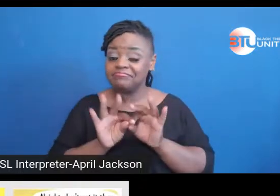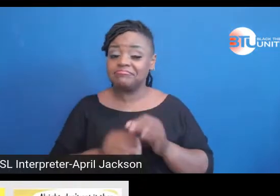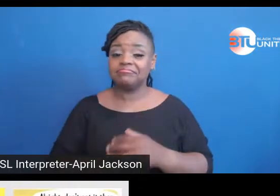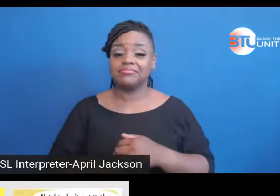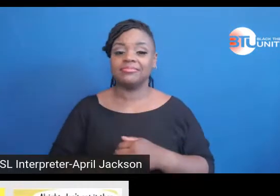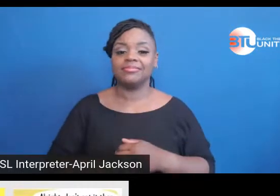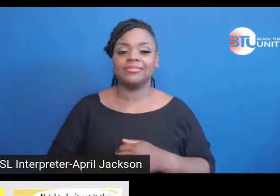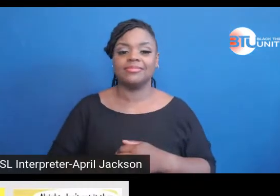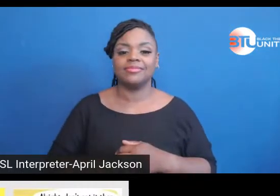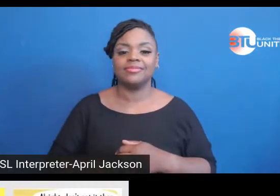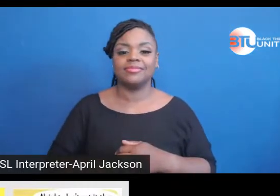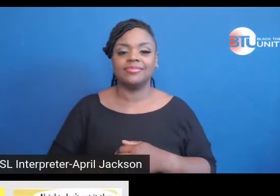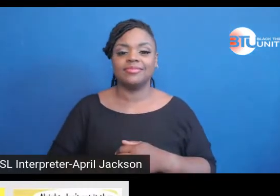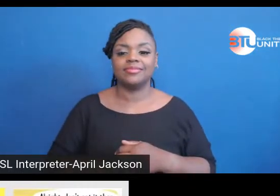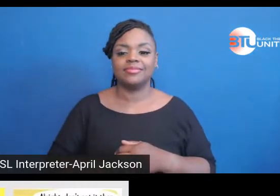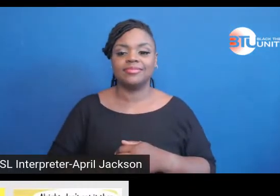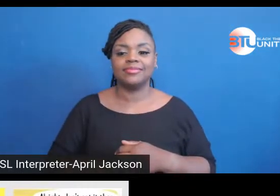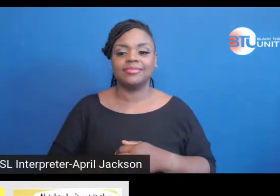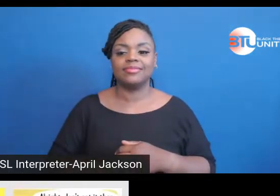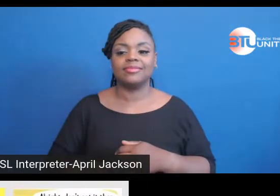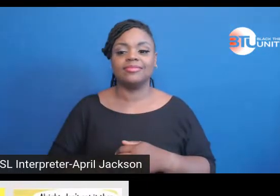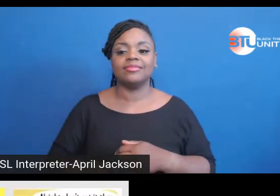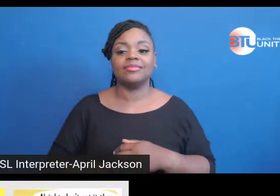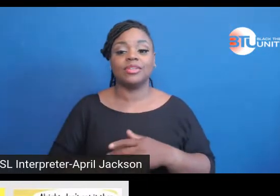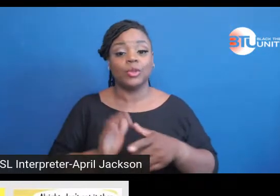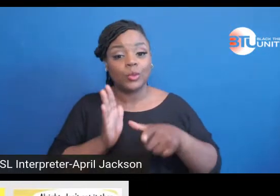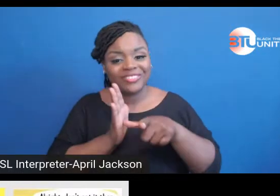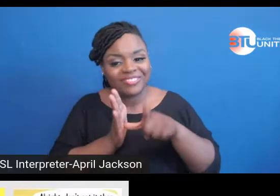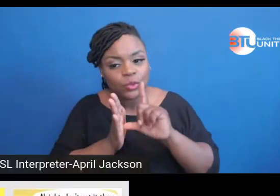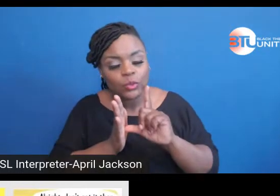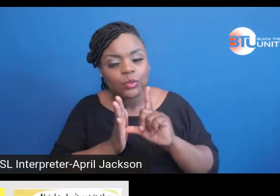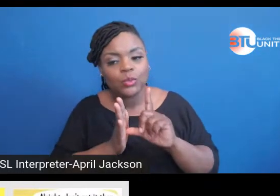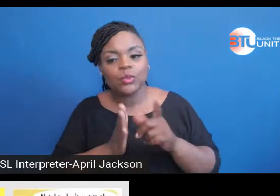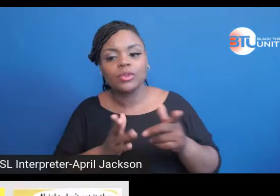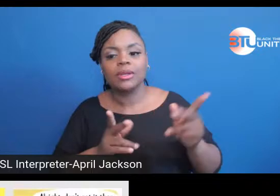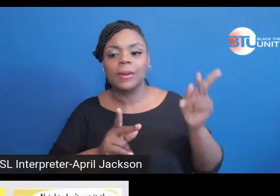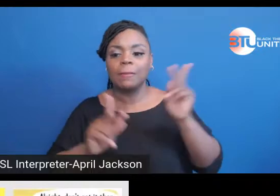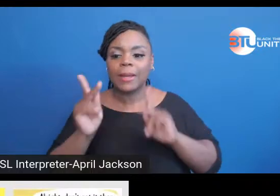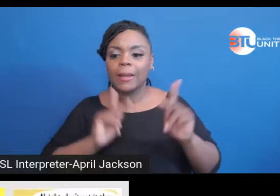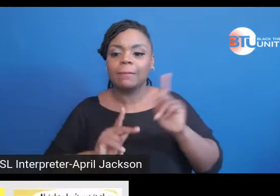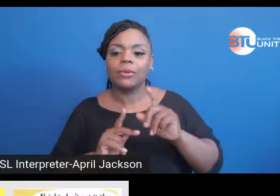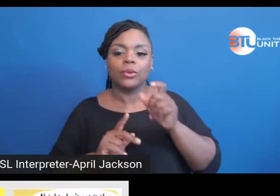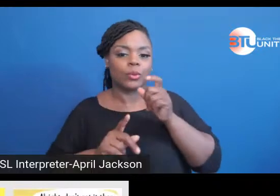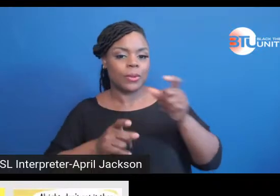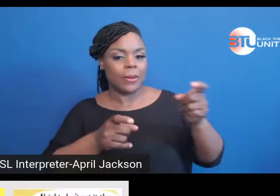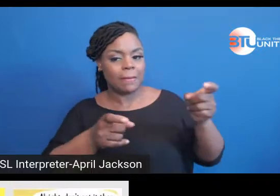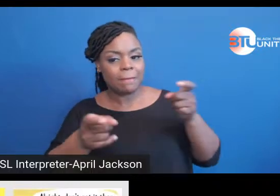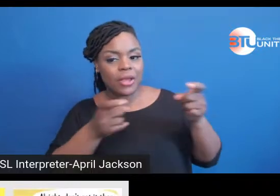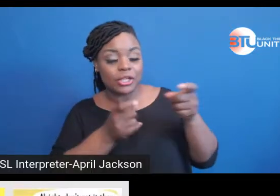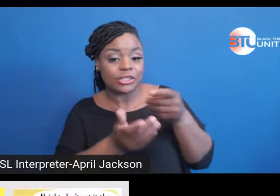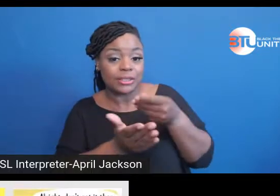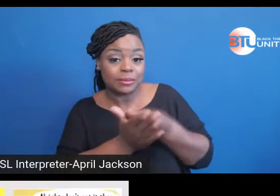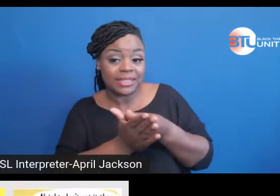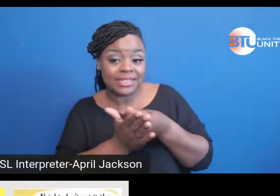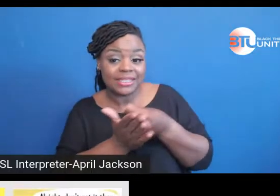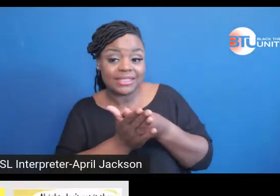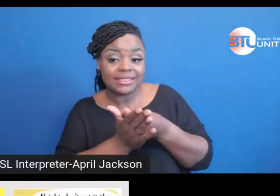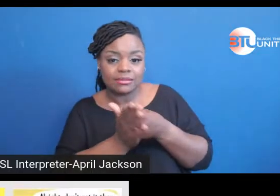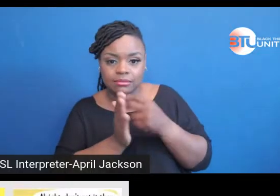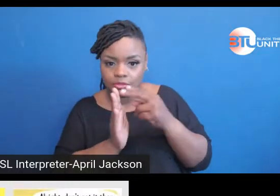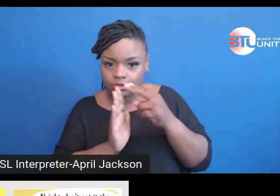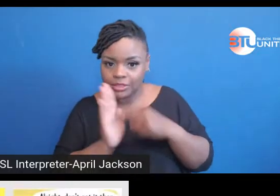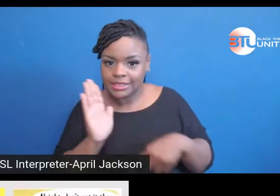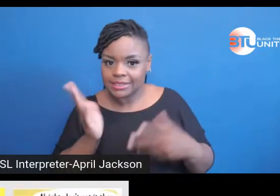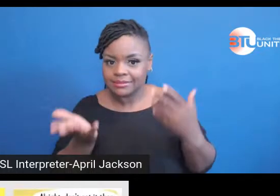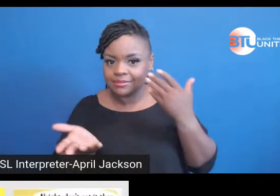review the people who are managing your money are doing and telling you. If you don't see